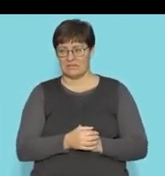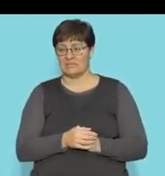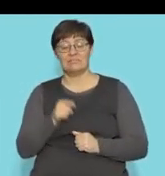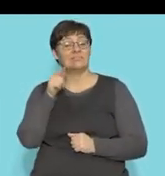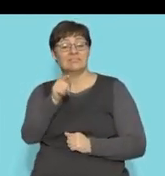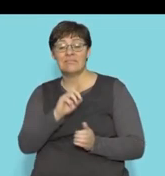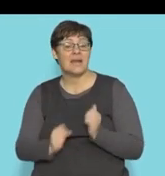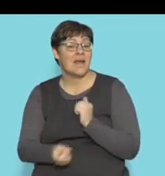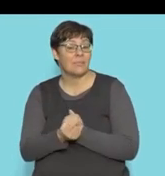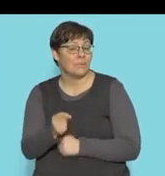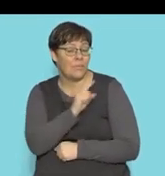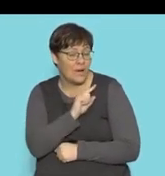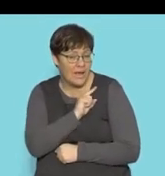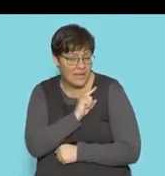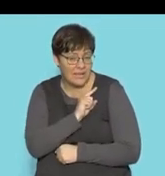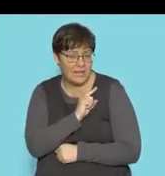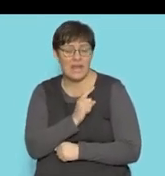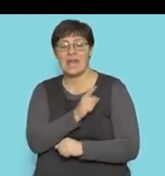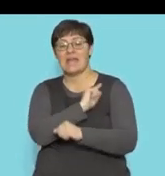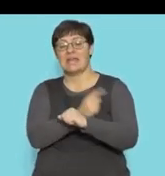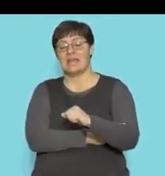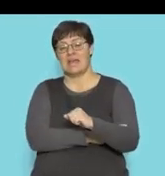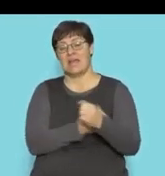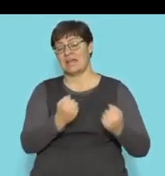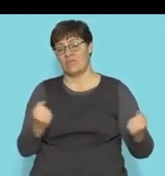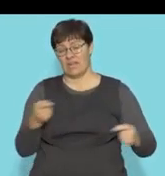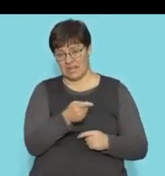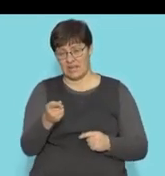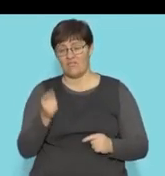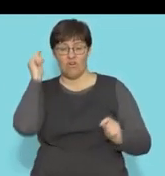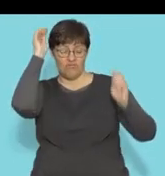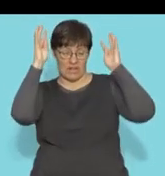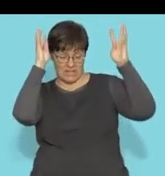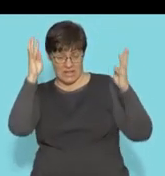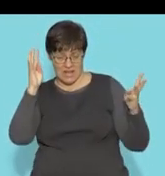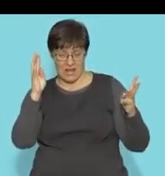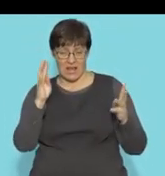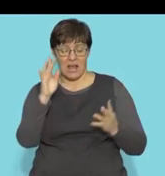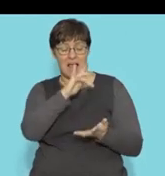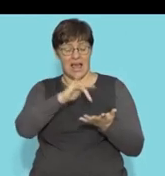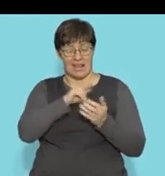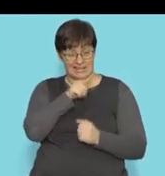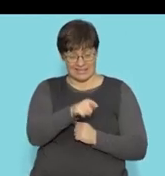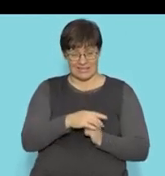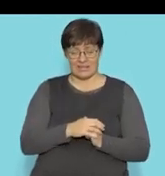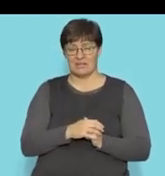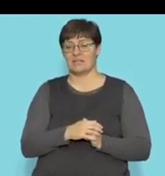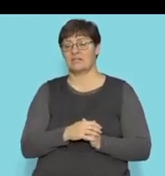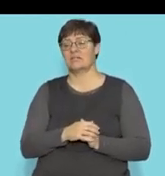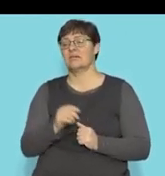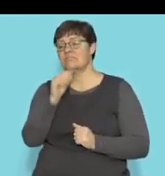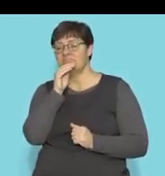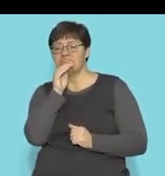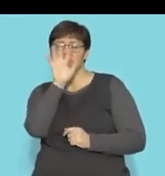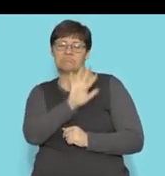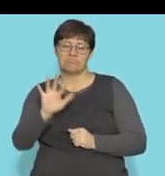this phenomenon means that the carrying capacity of the reindeer on the island is in fact